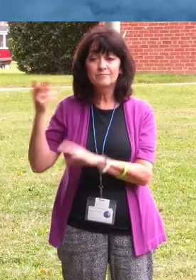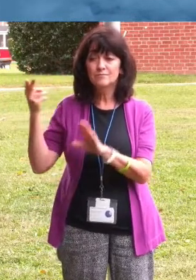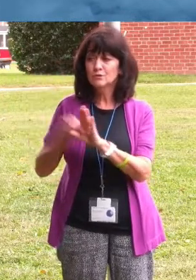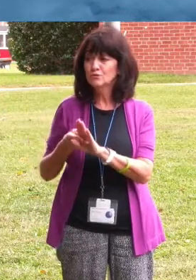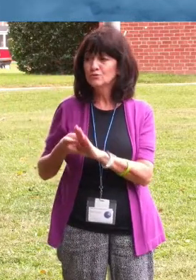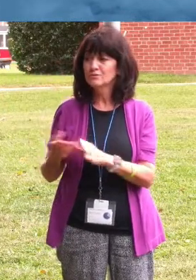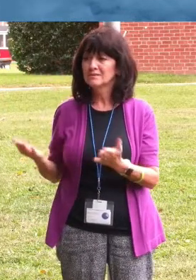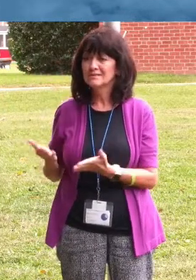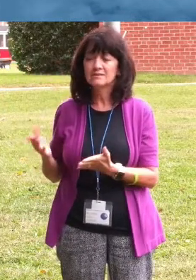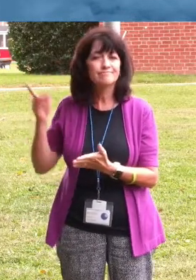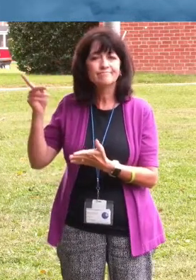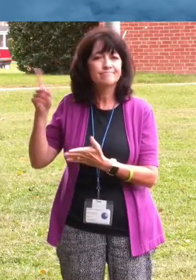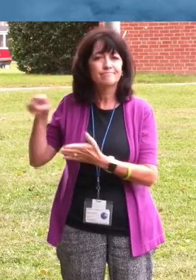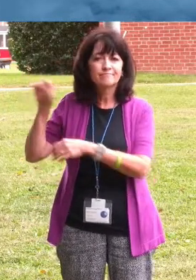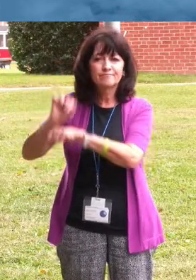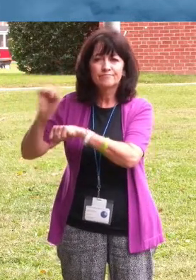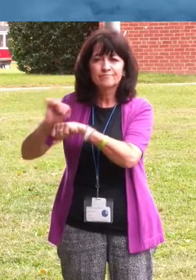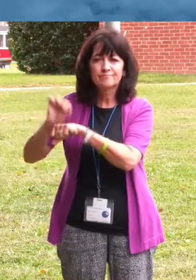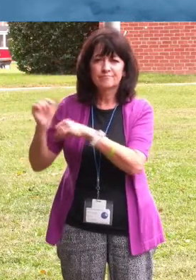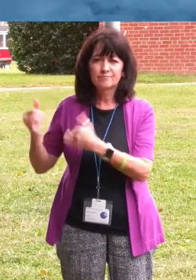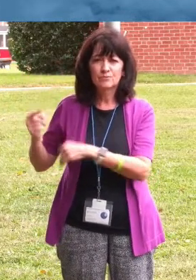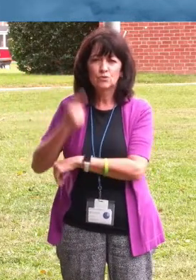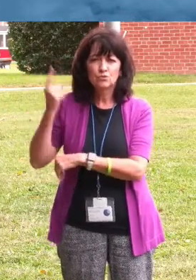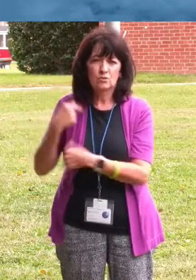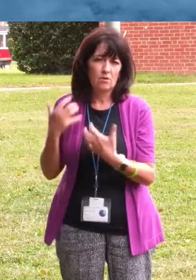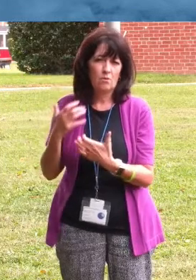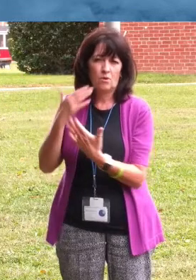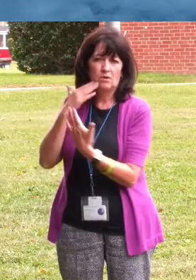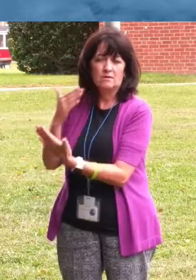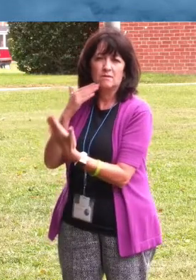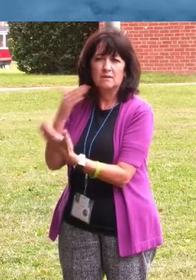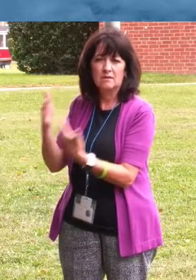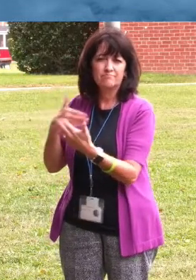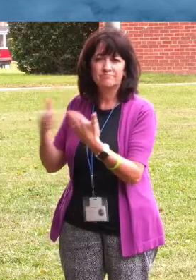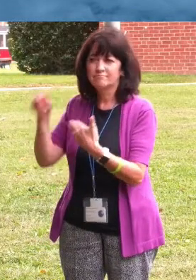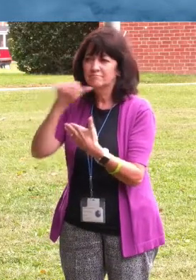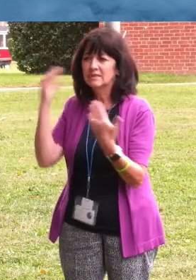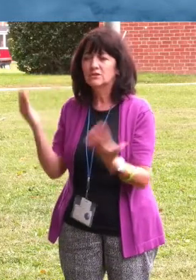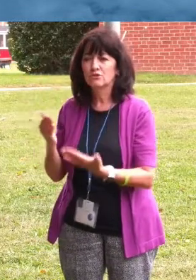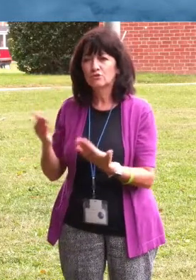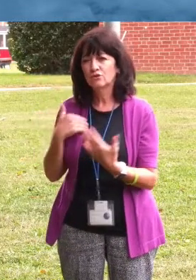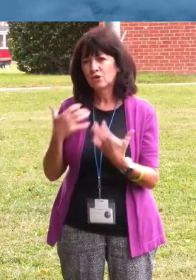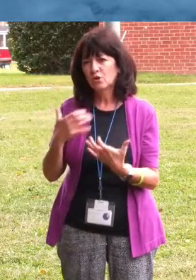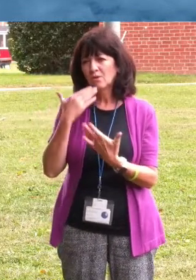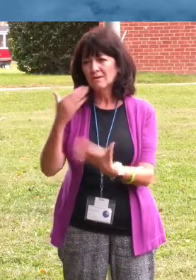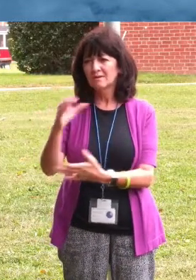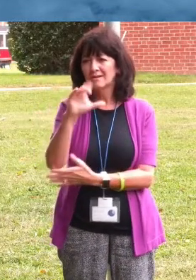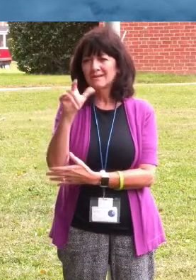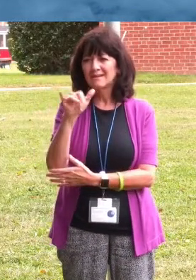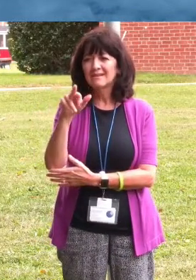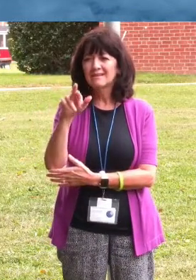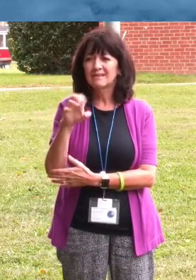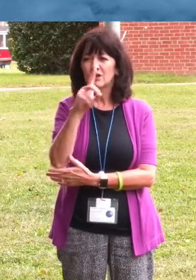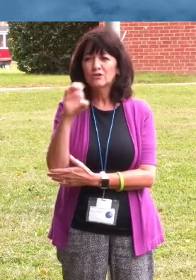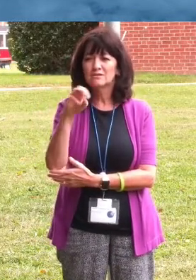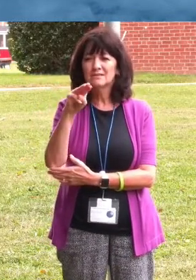today, but I want to thank them in their absence. And in particular, I want to thank Claire DeMattias, who's here. I'm going to ask her to